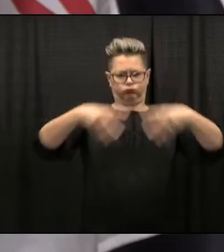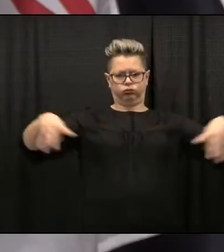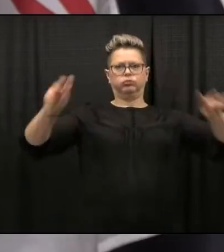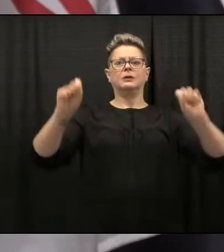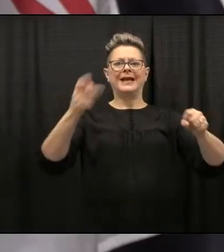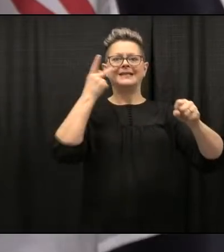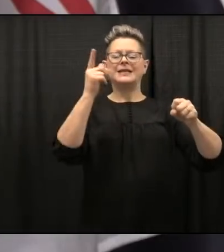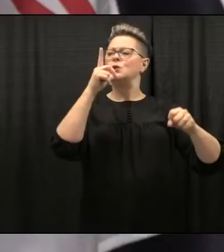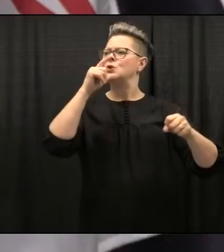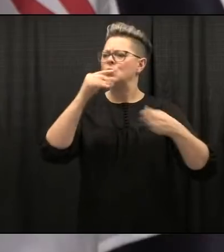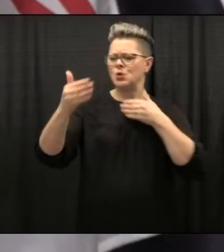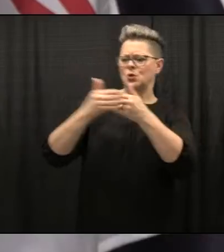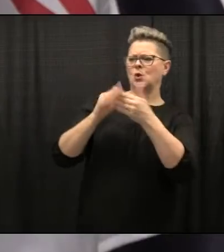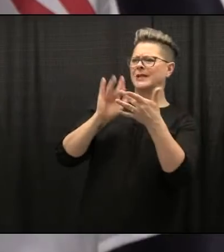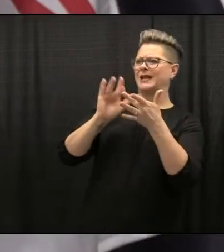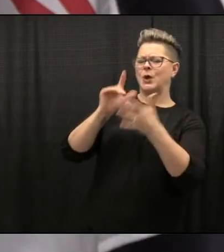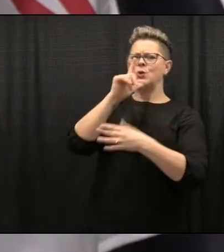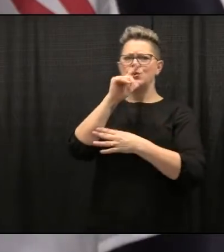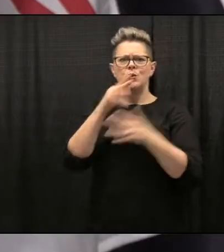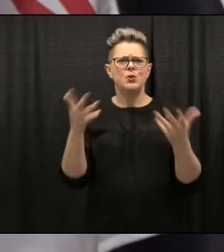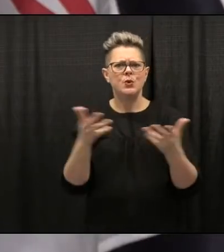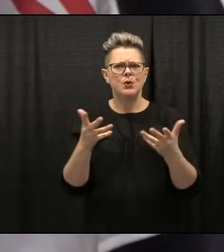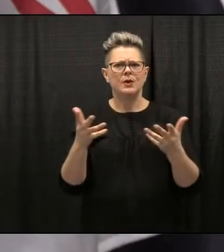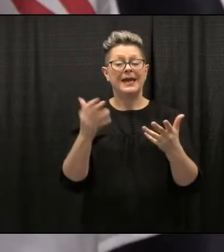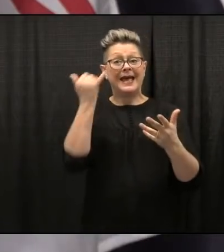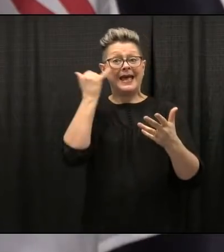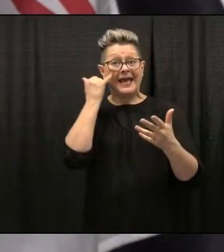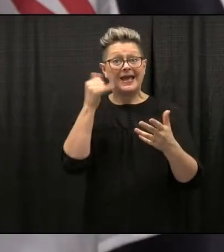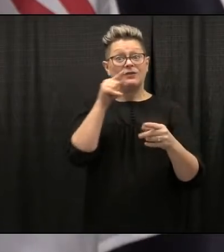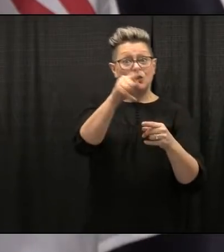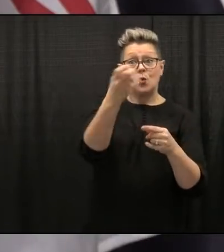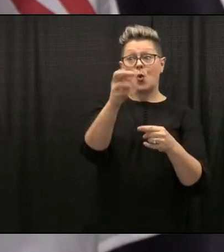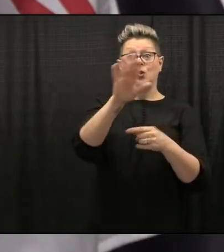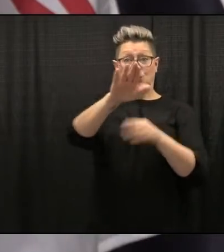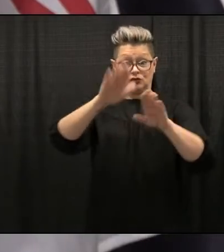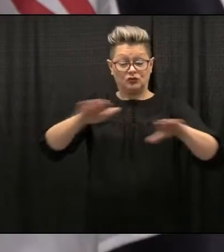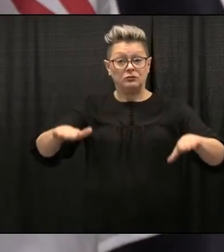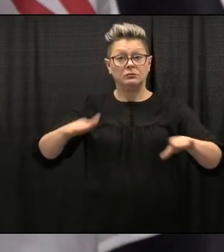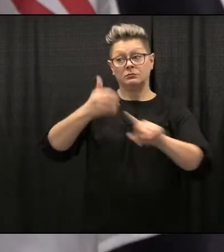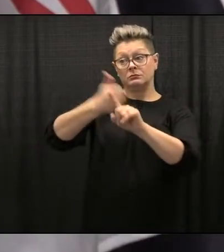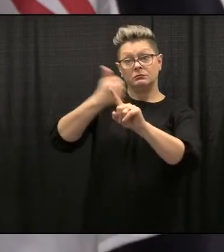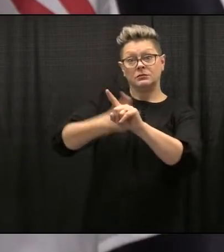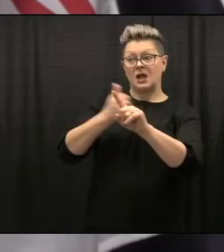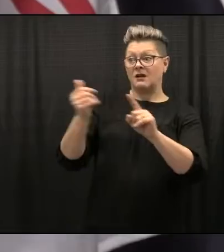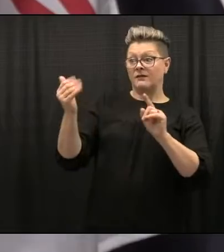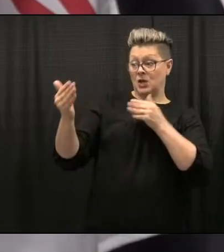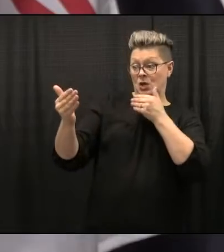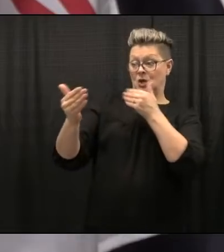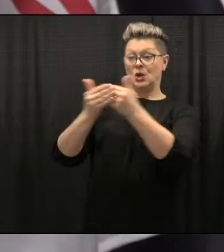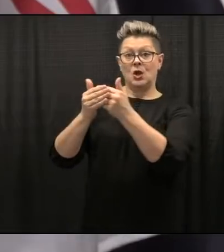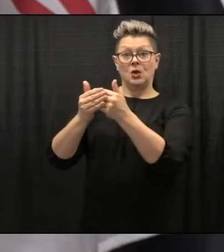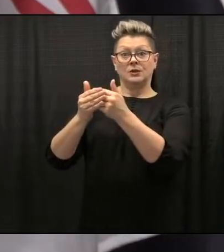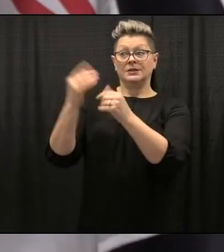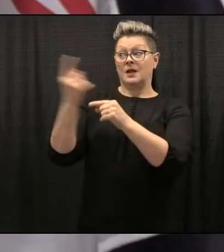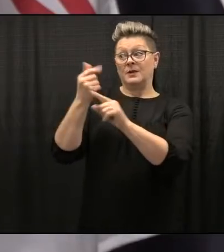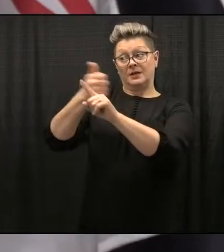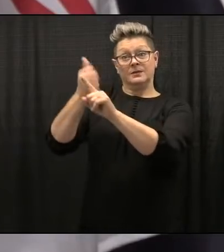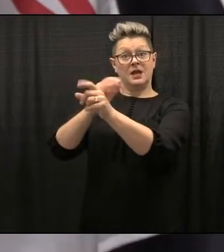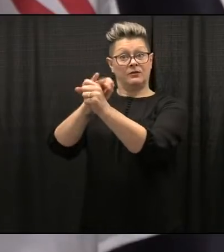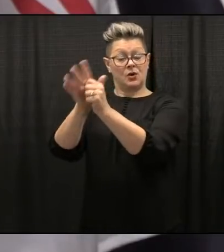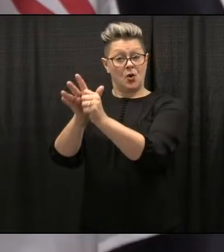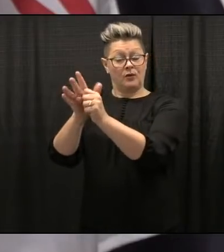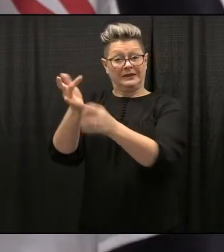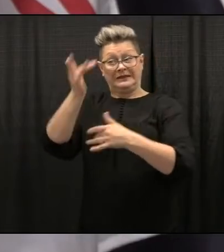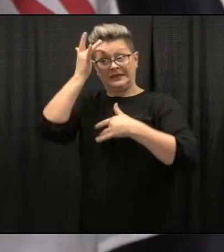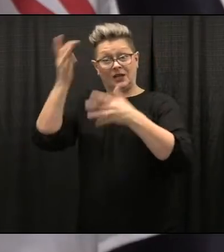close contacts are. And if you have been notified that you or your child is a close contact of someone with COVID-19, please refer to this flow chart